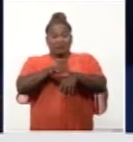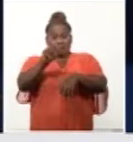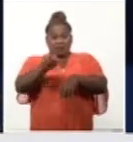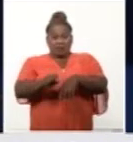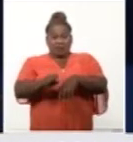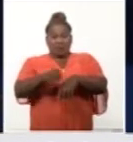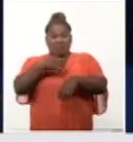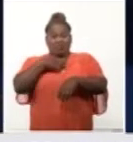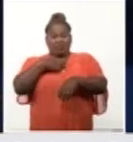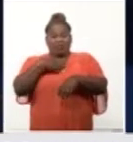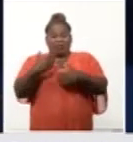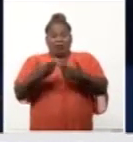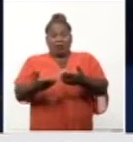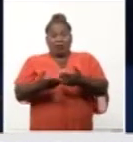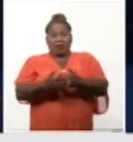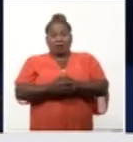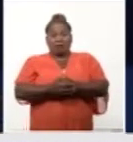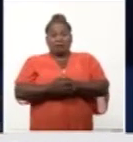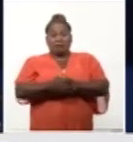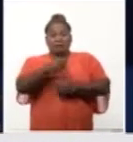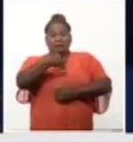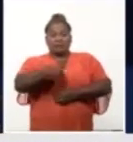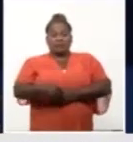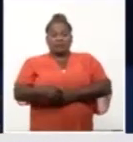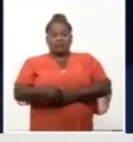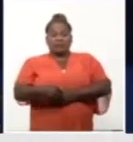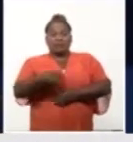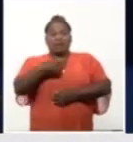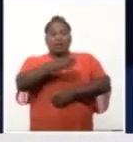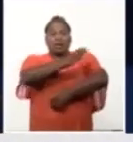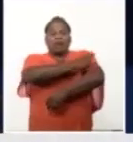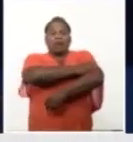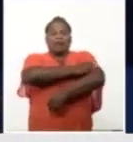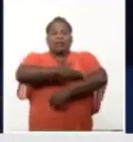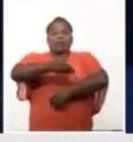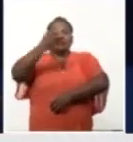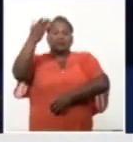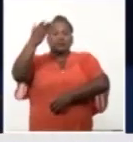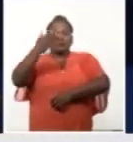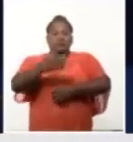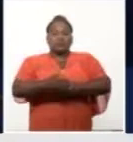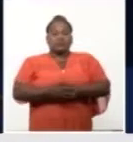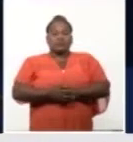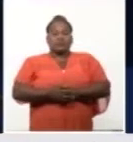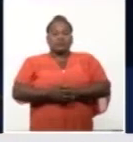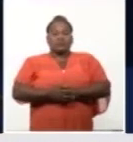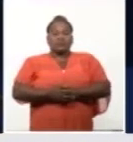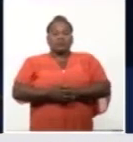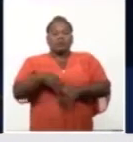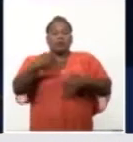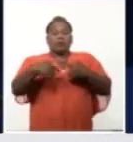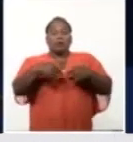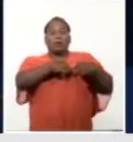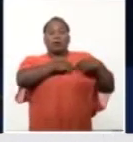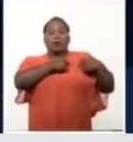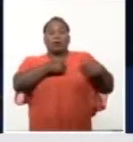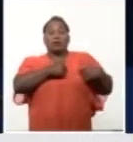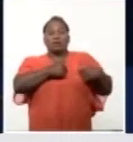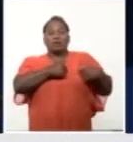with several underlying conditions such as arterial hypertension, dilated